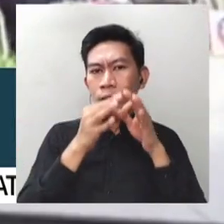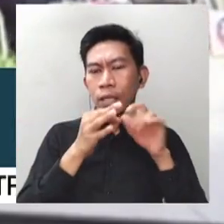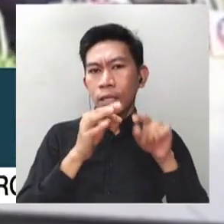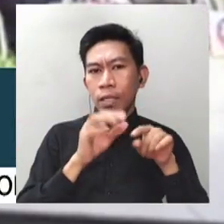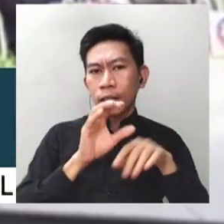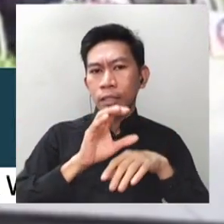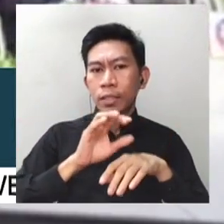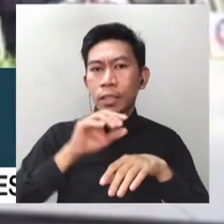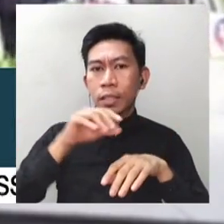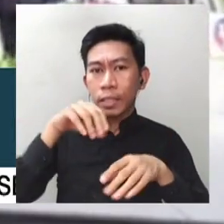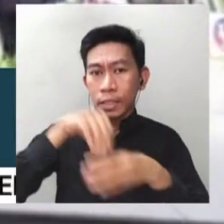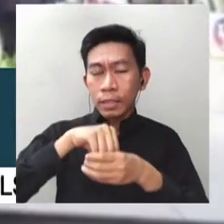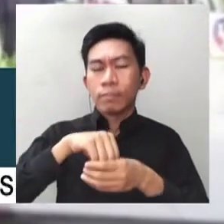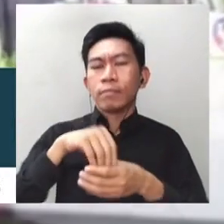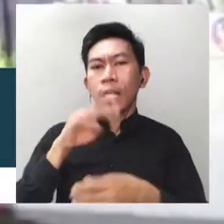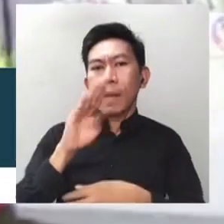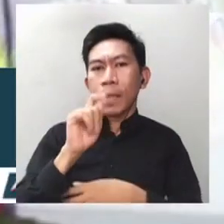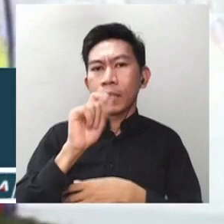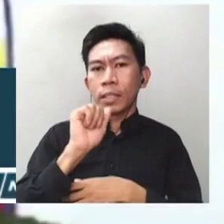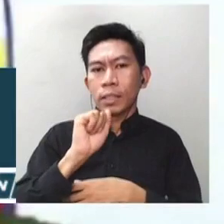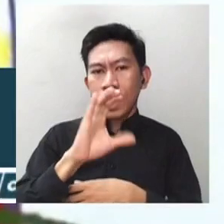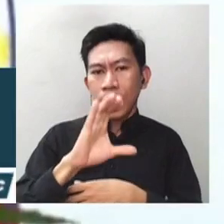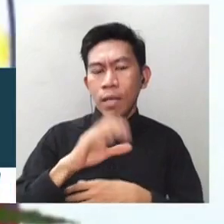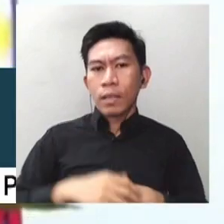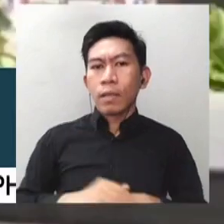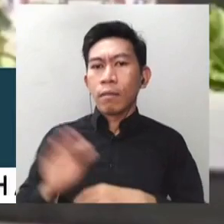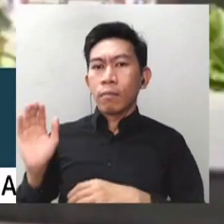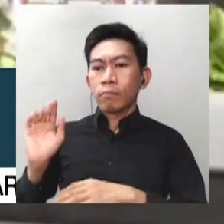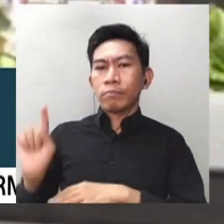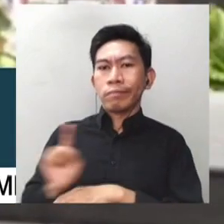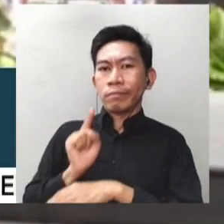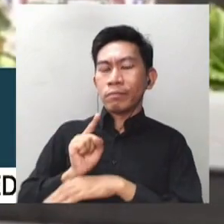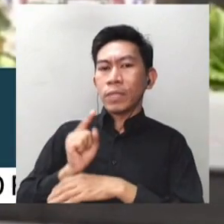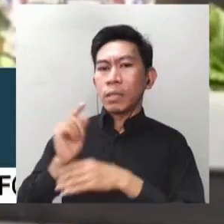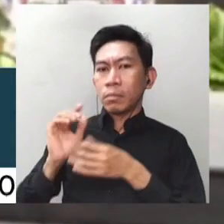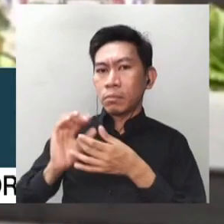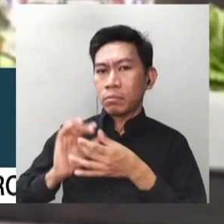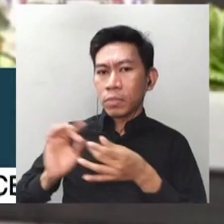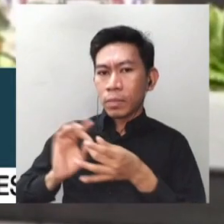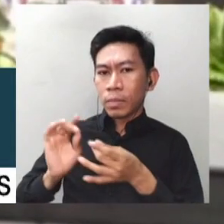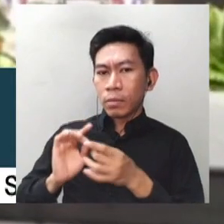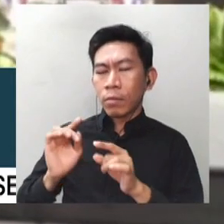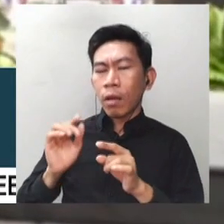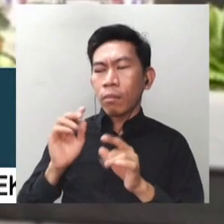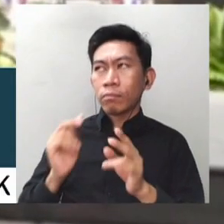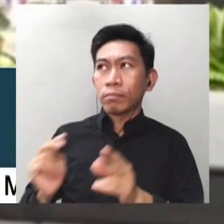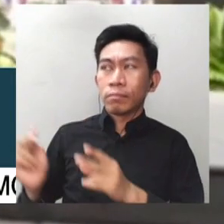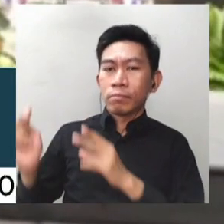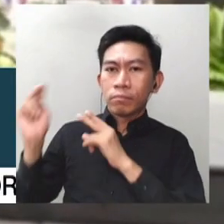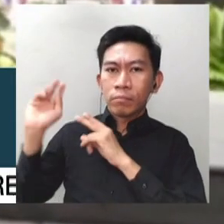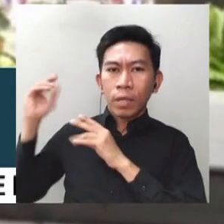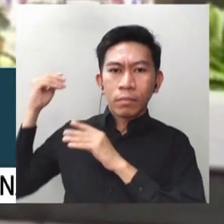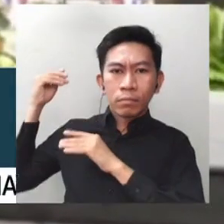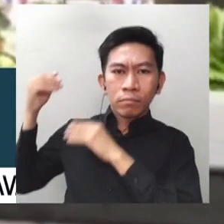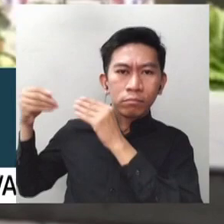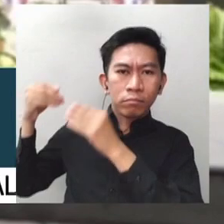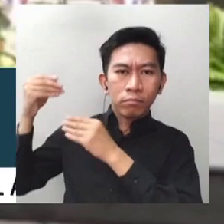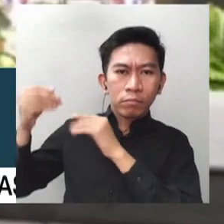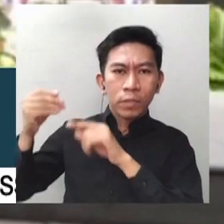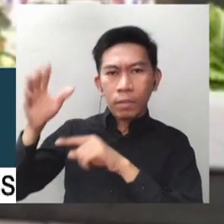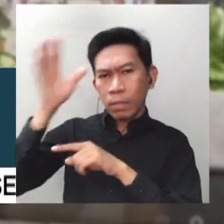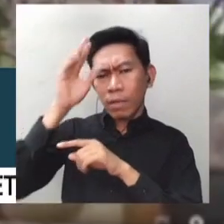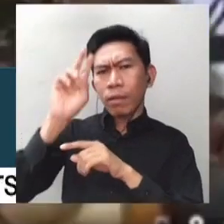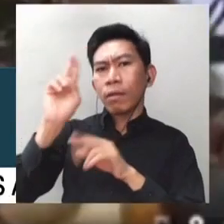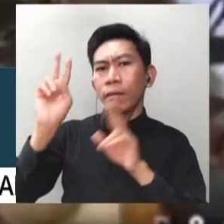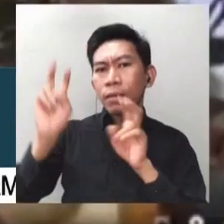Batac. And during his speech, the president recalled the rich legacy of his late father, also known as Apolacay, to the nation. For